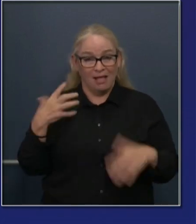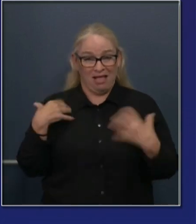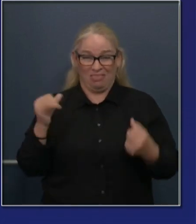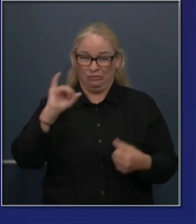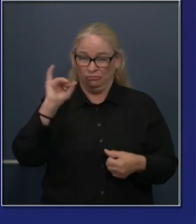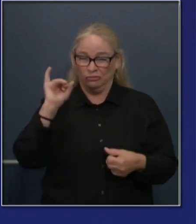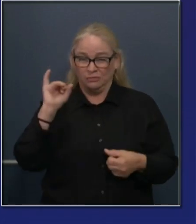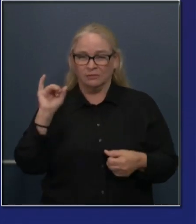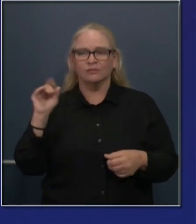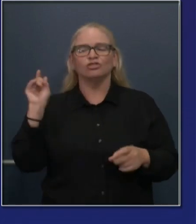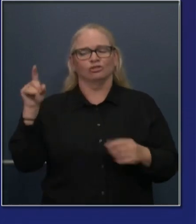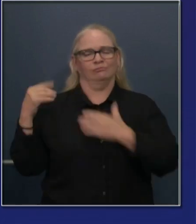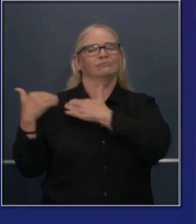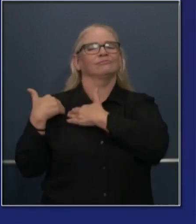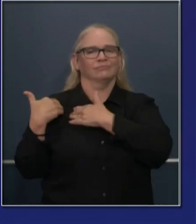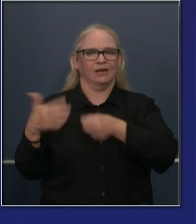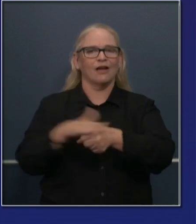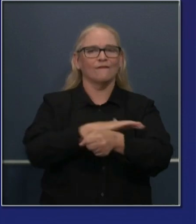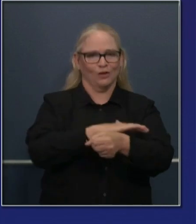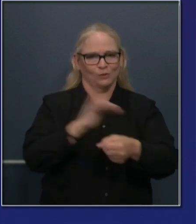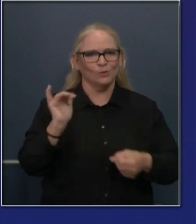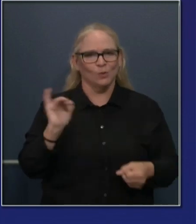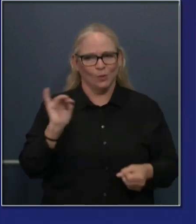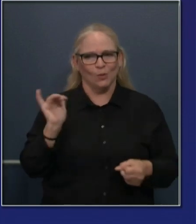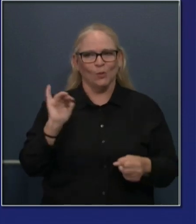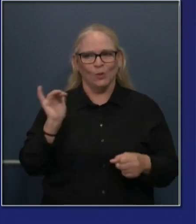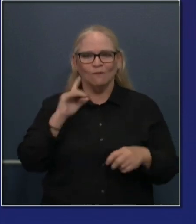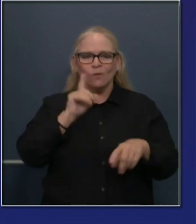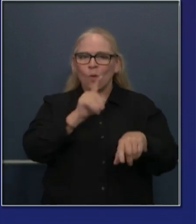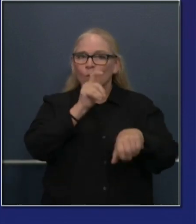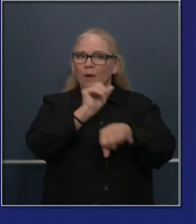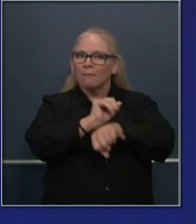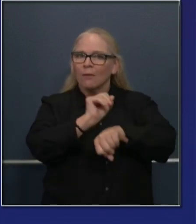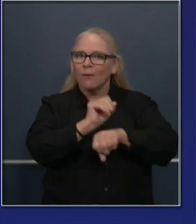with testing for employees, and we want to make sure that